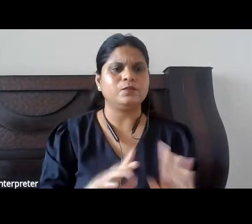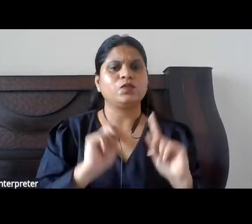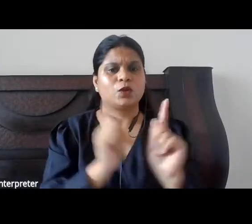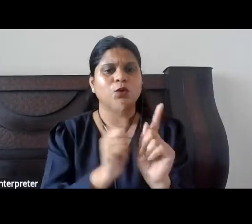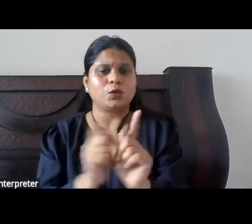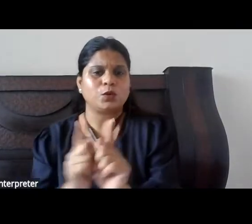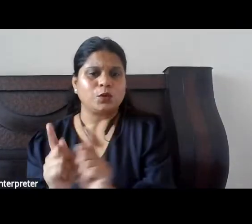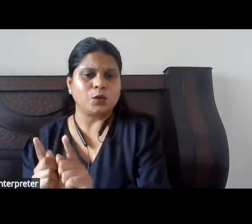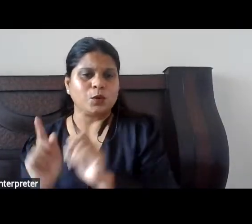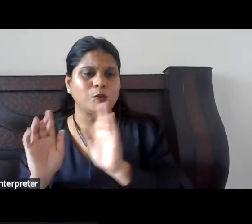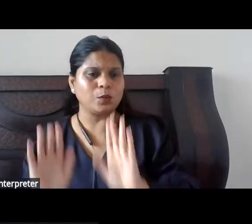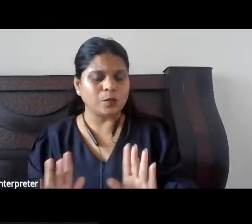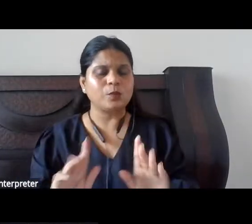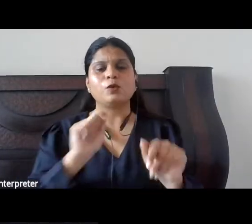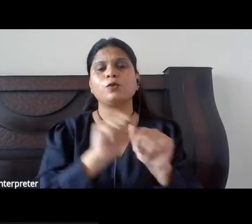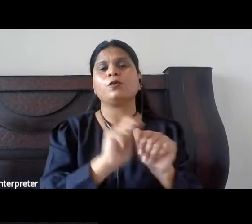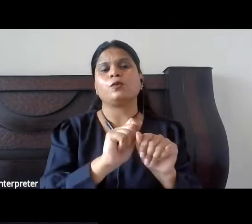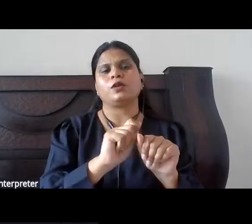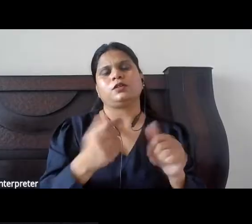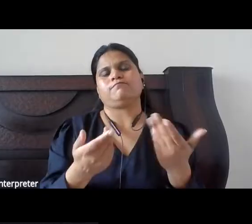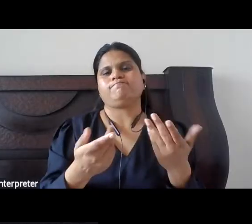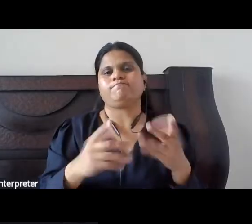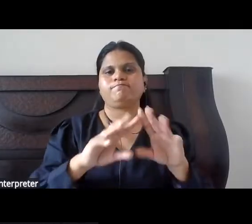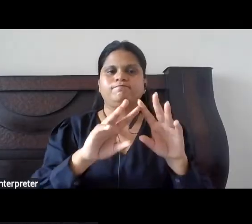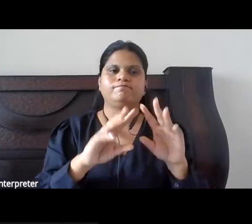done. So I would say for this